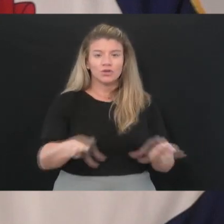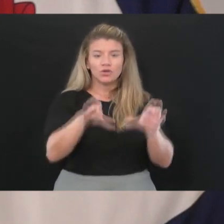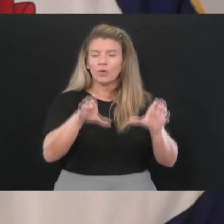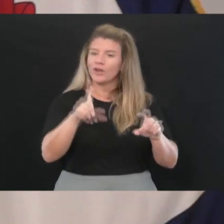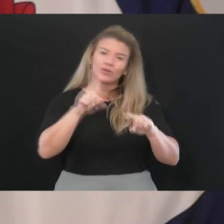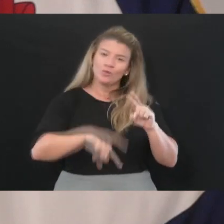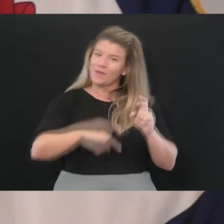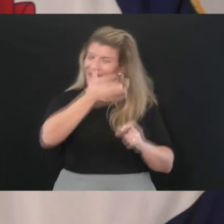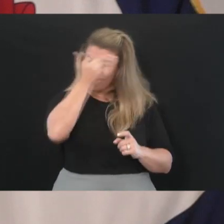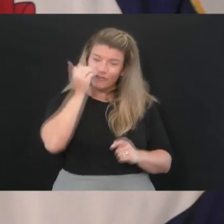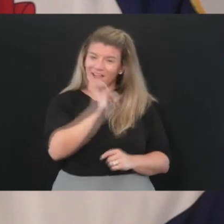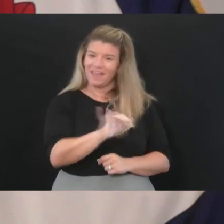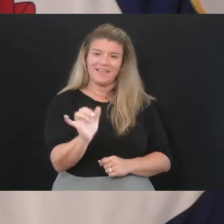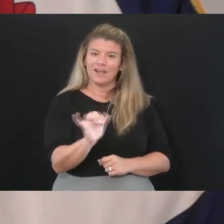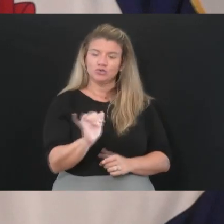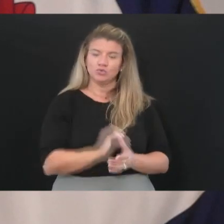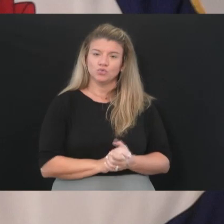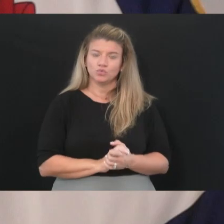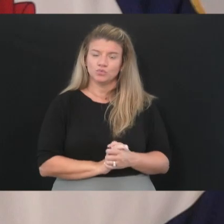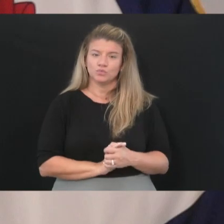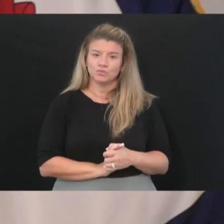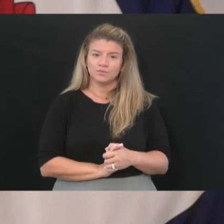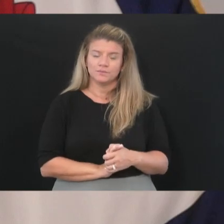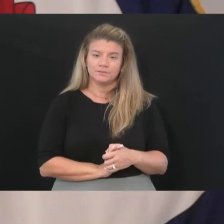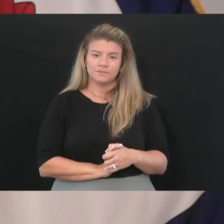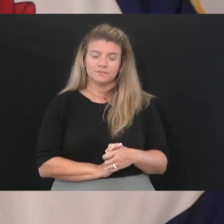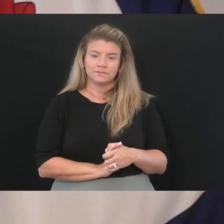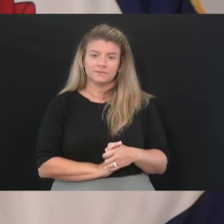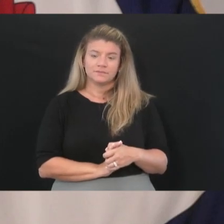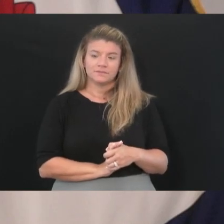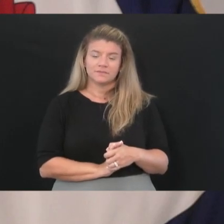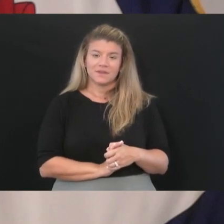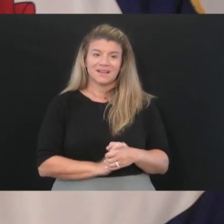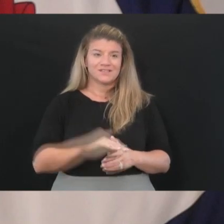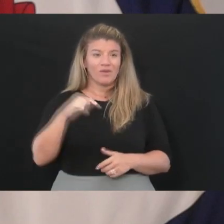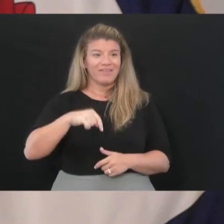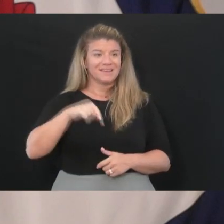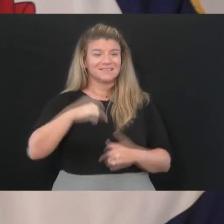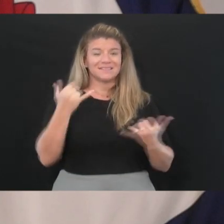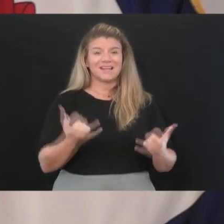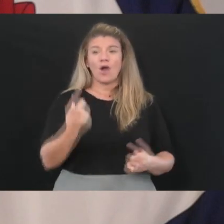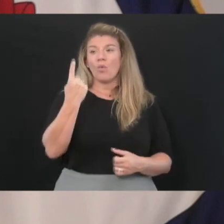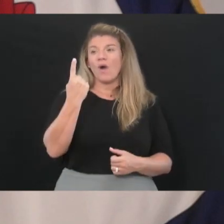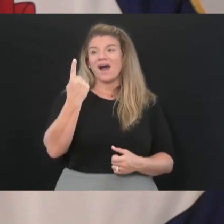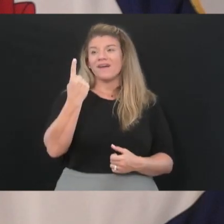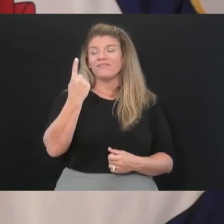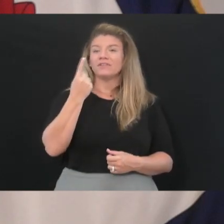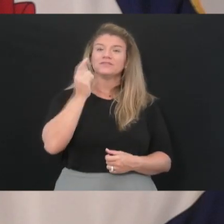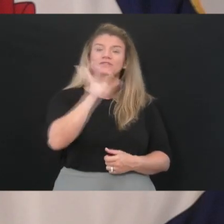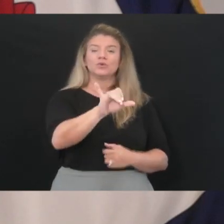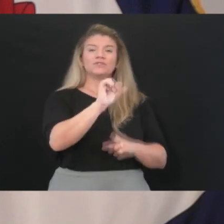too. And so, yeah, this is one of those that truly is